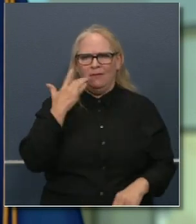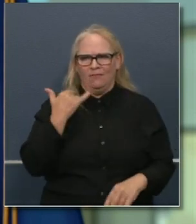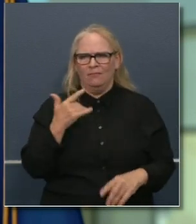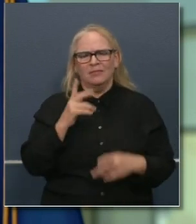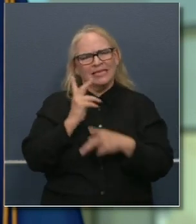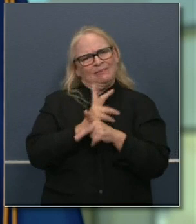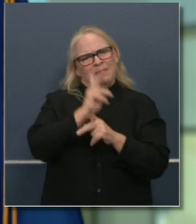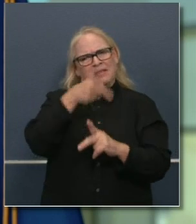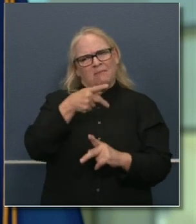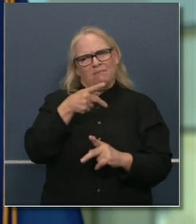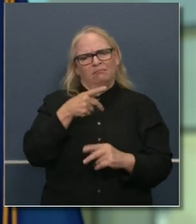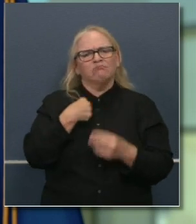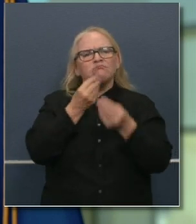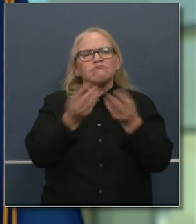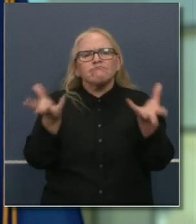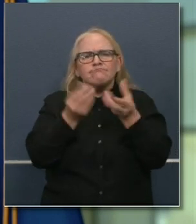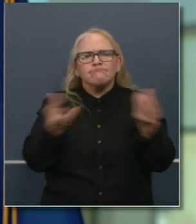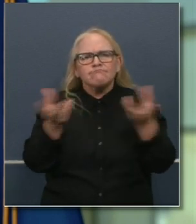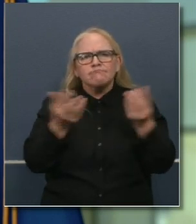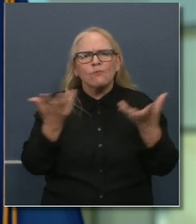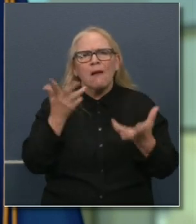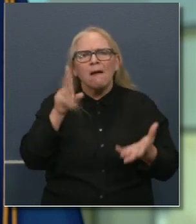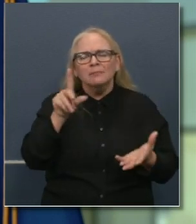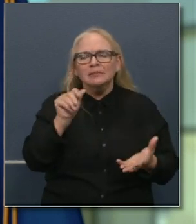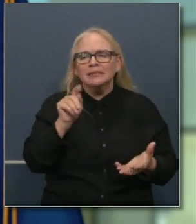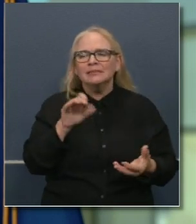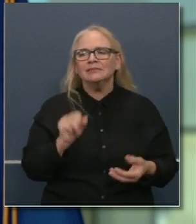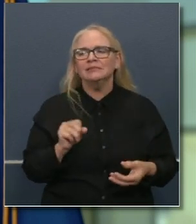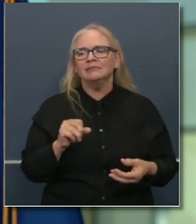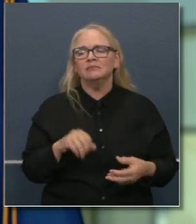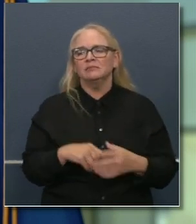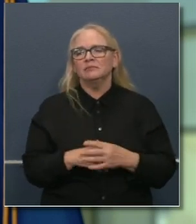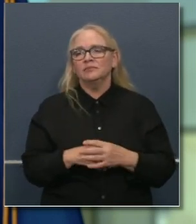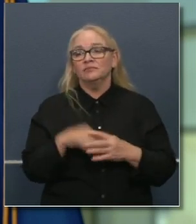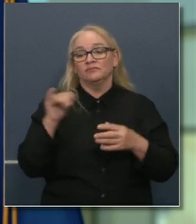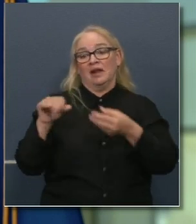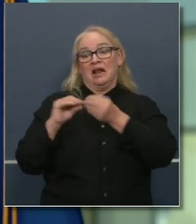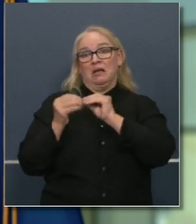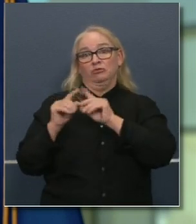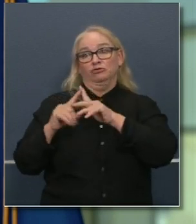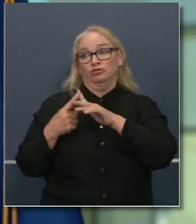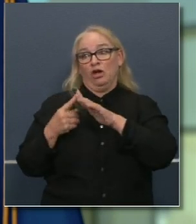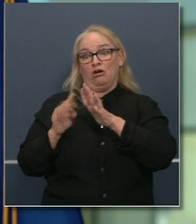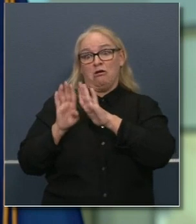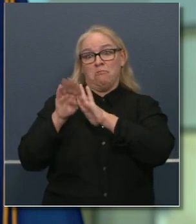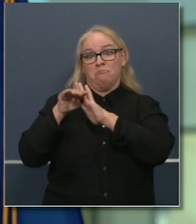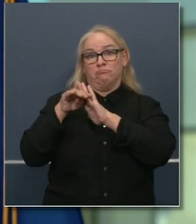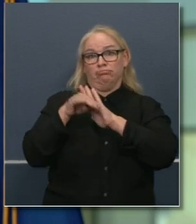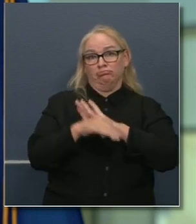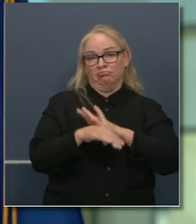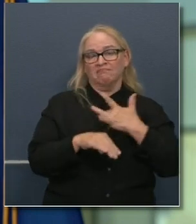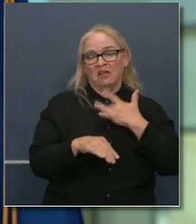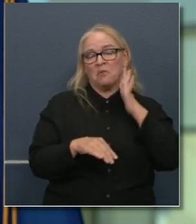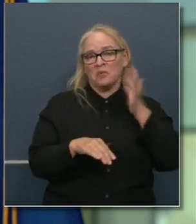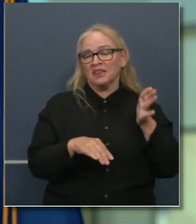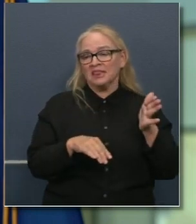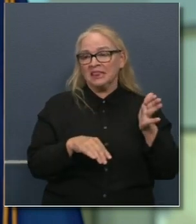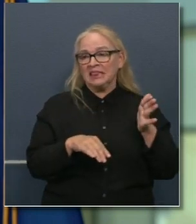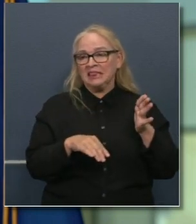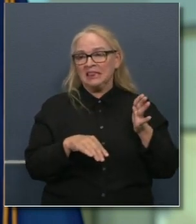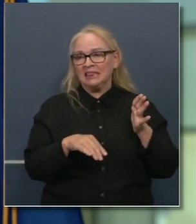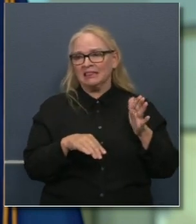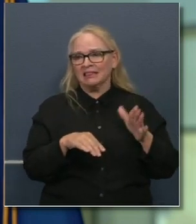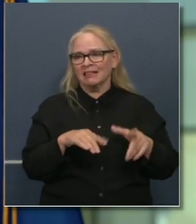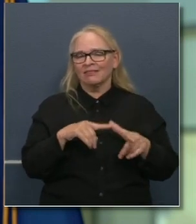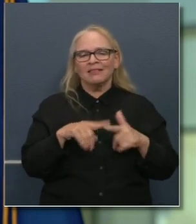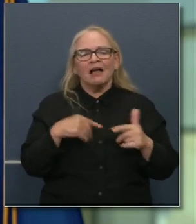and as soon as we feel confident in that trend and we see other numbers start to stabilize, we'll credit some of the moves we made over the